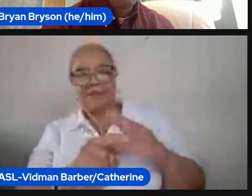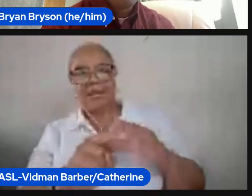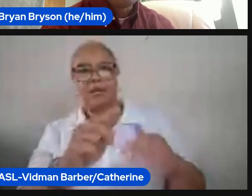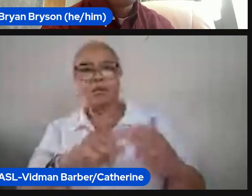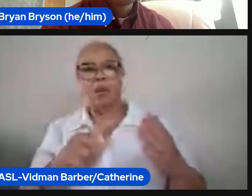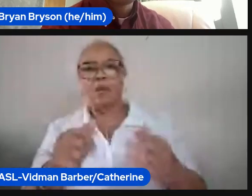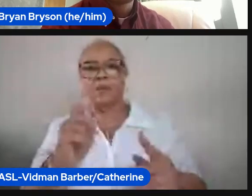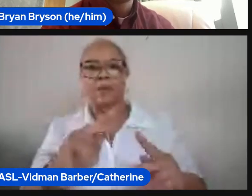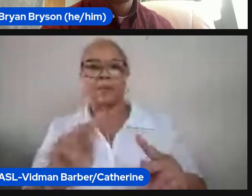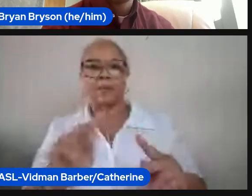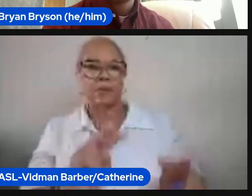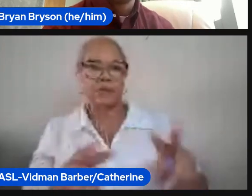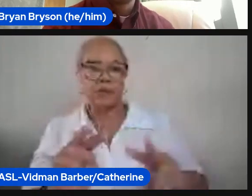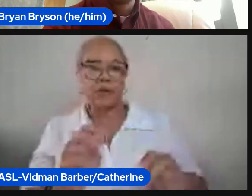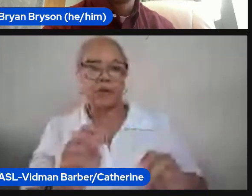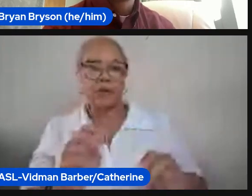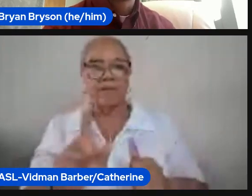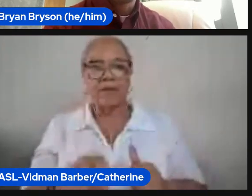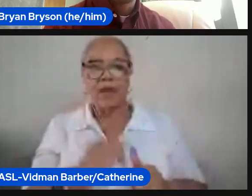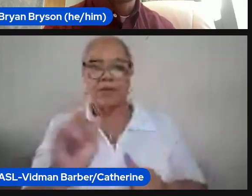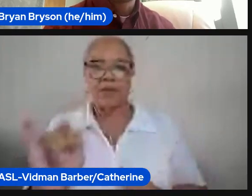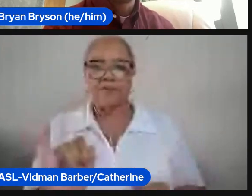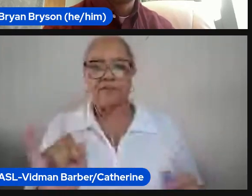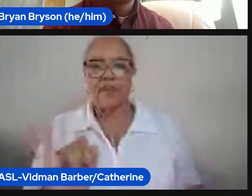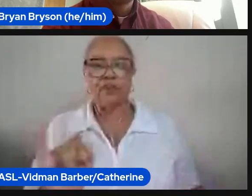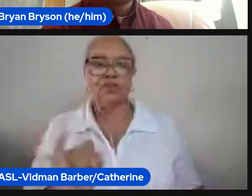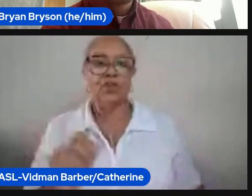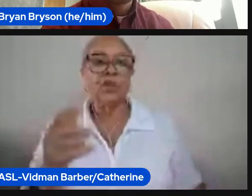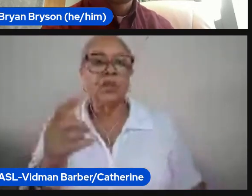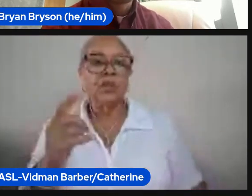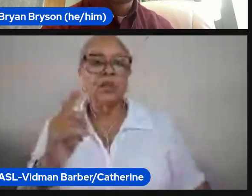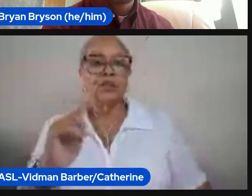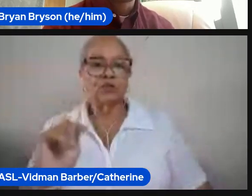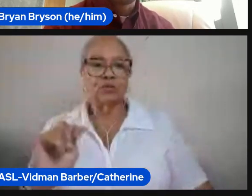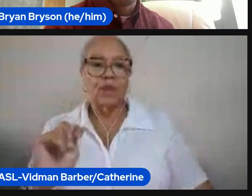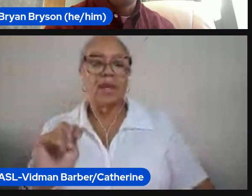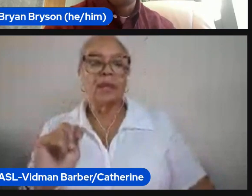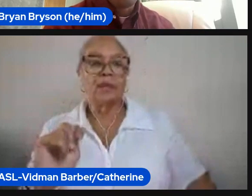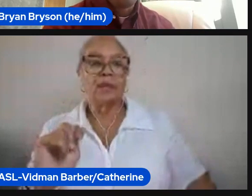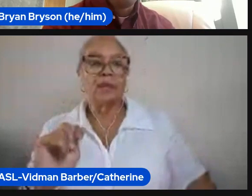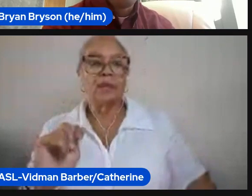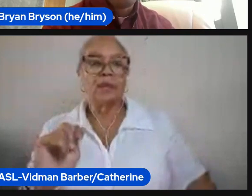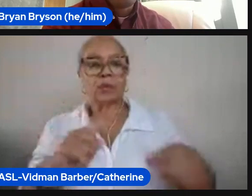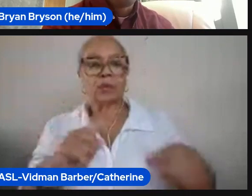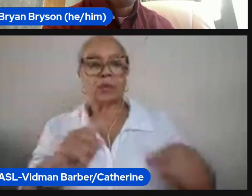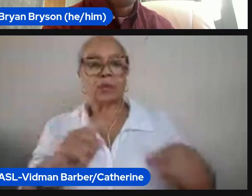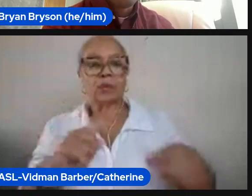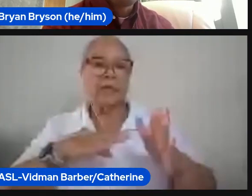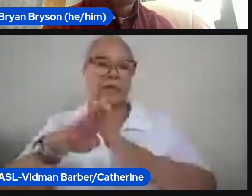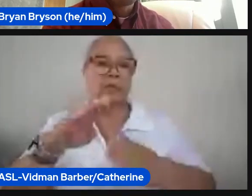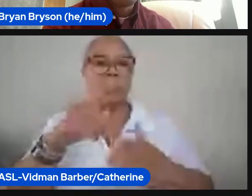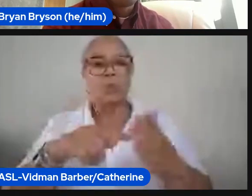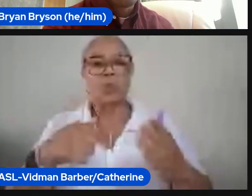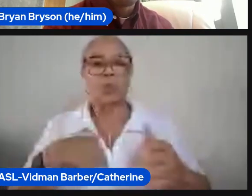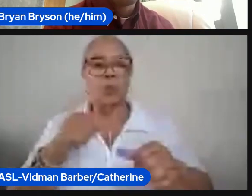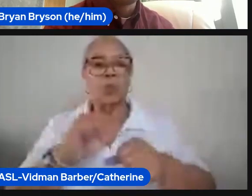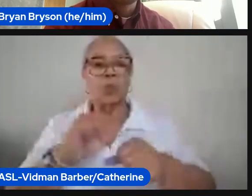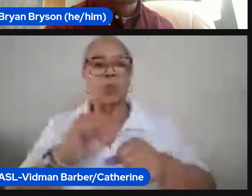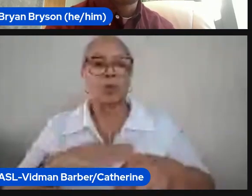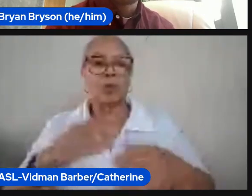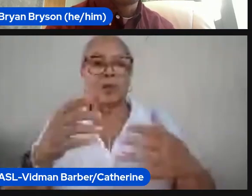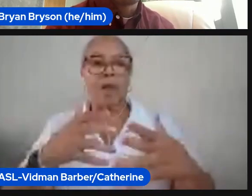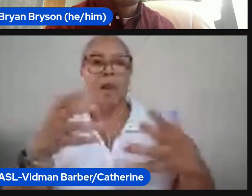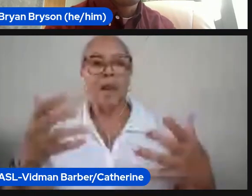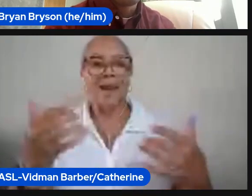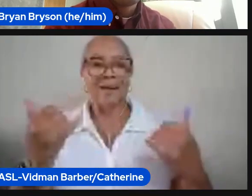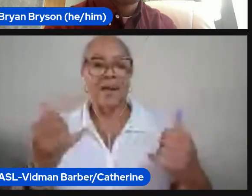other infections, trying to better accelerate. Something we're working on really heavily right now is